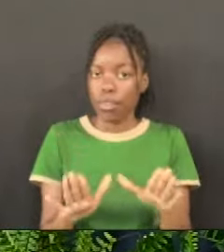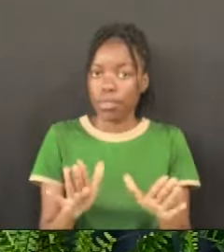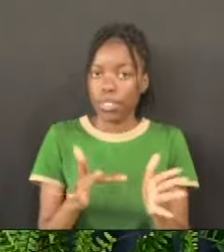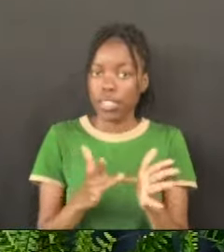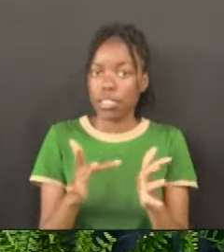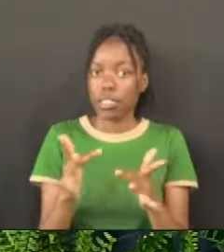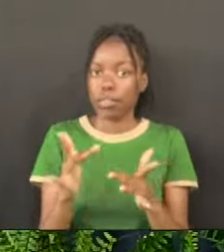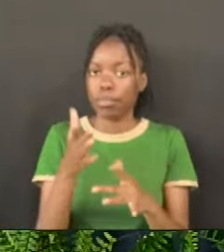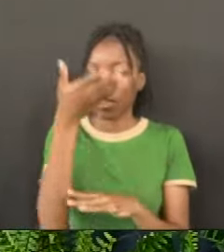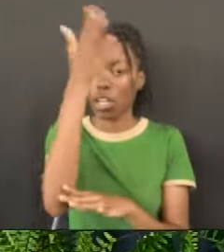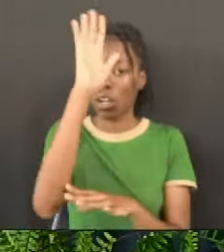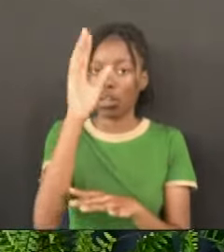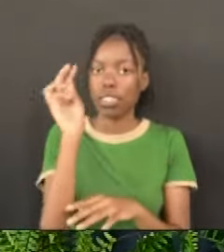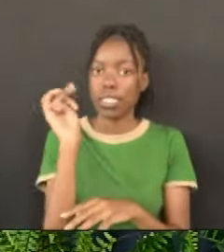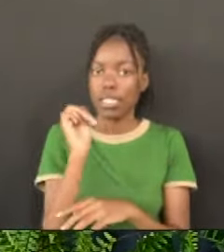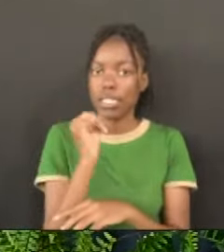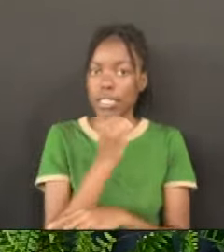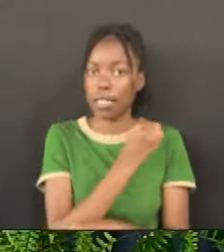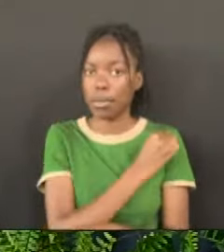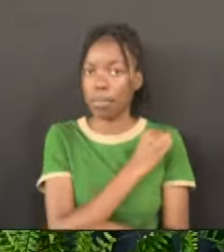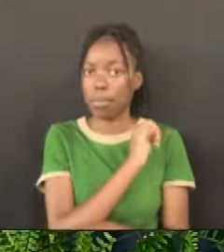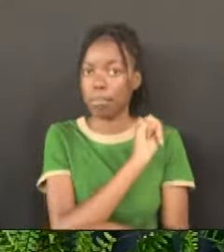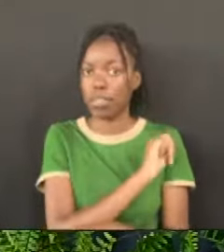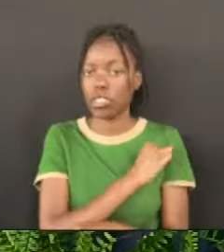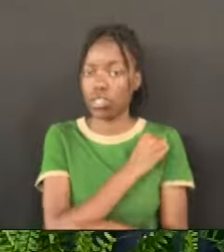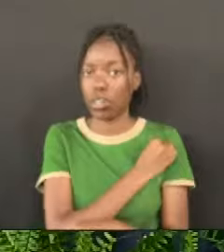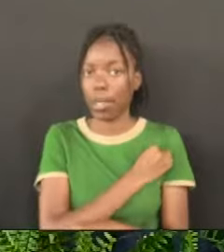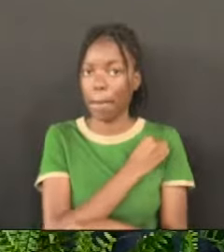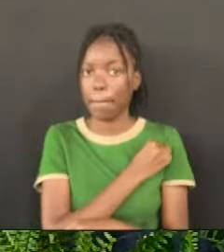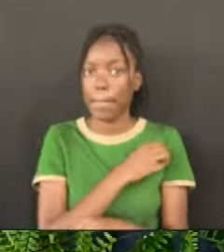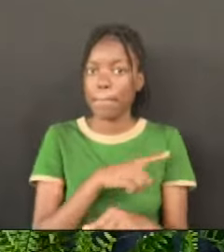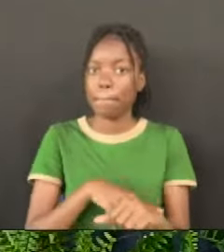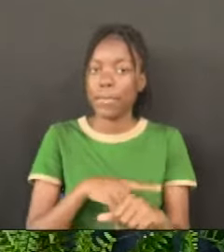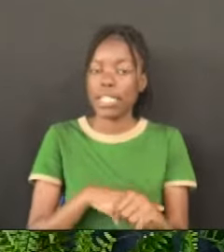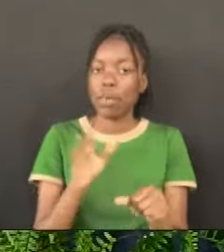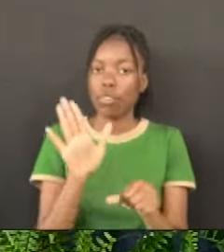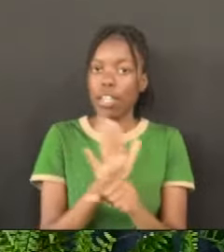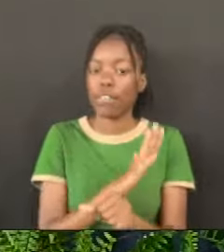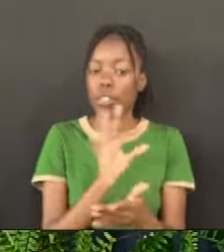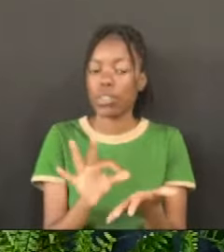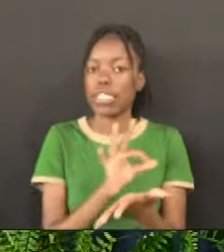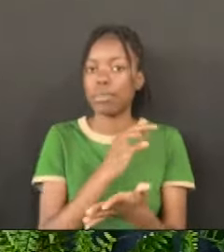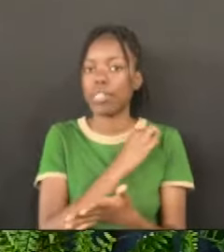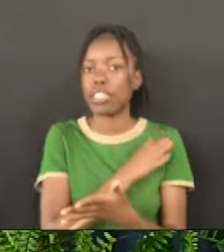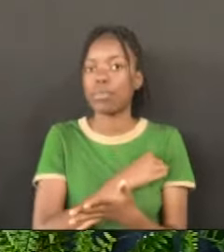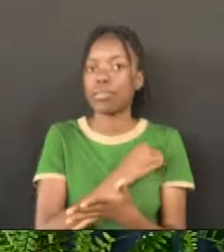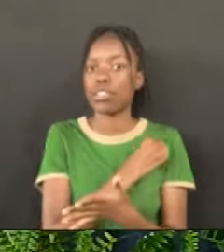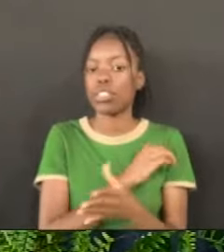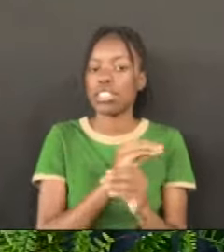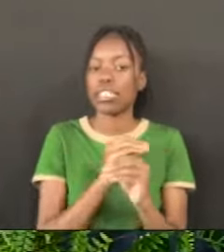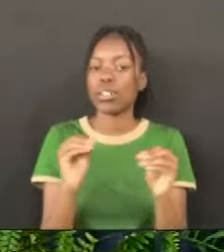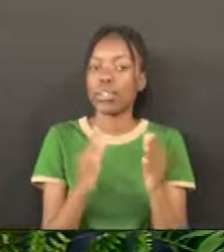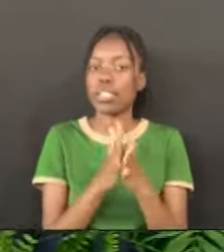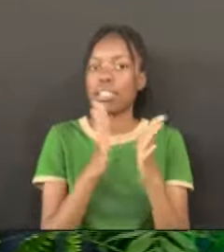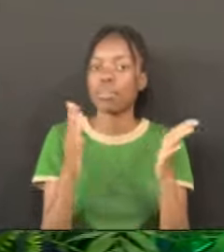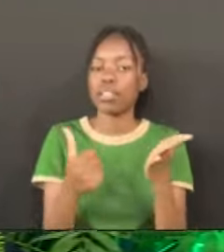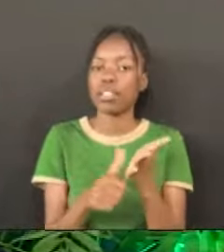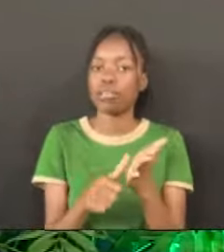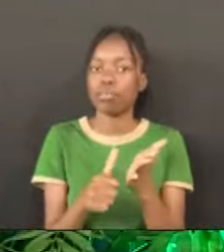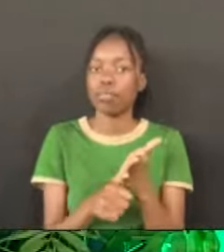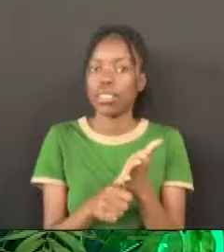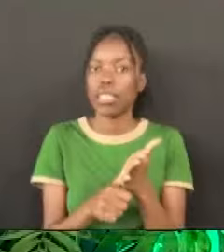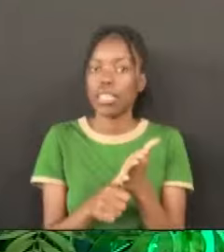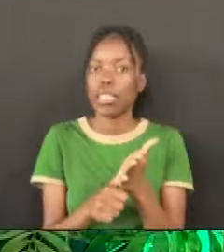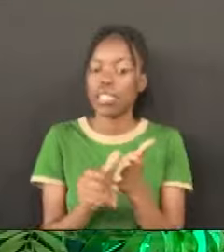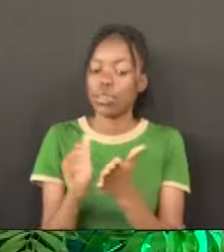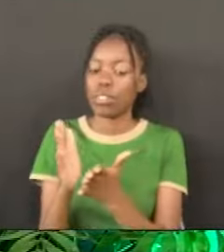When we are filled with the Spirit, mission is not a big deal. It will be the order of the day. It will